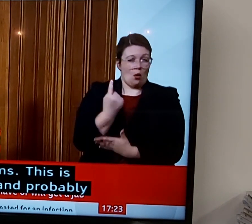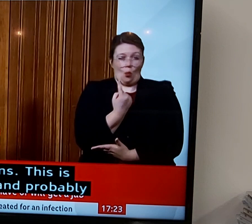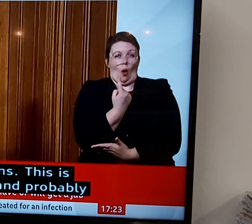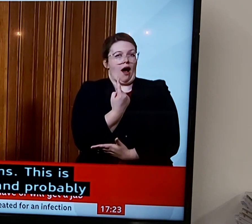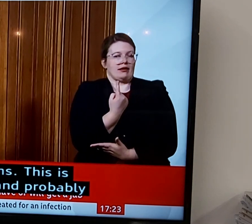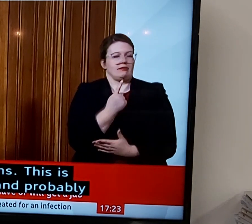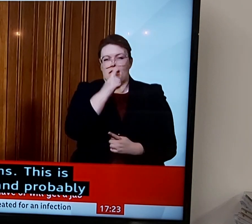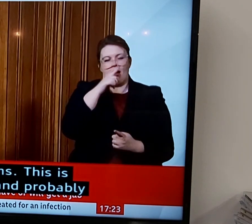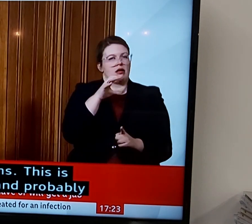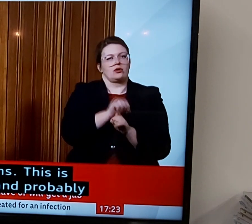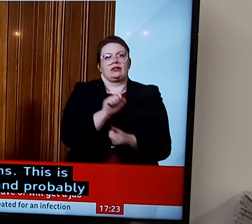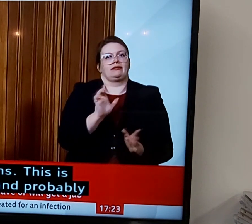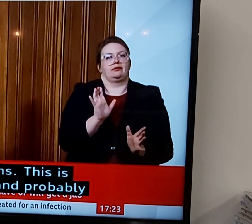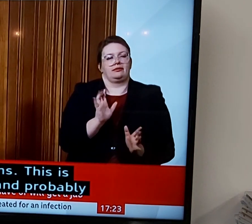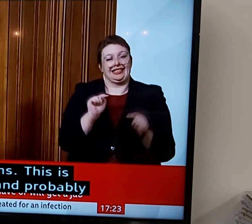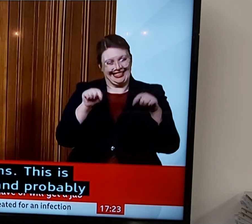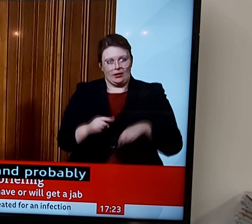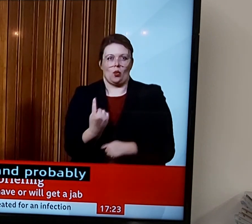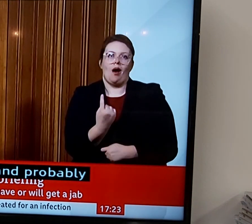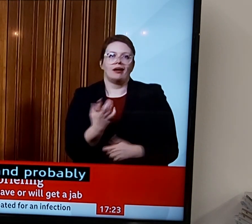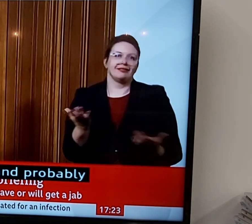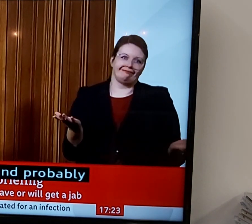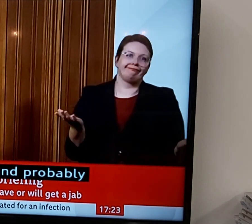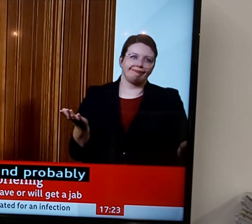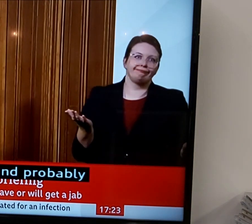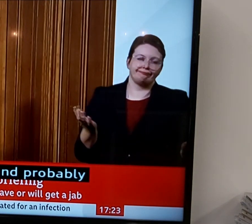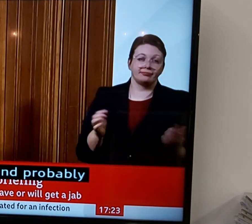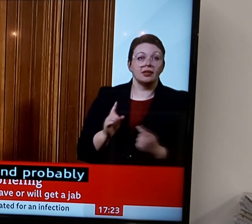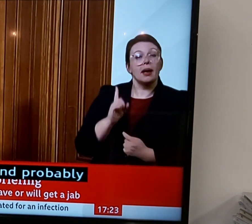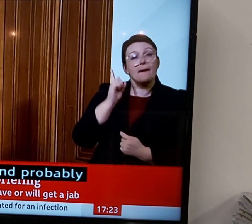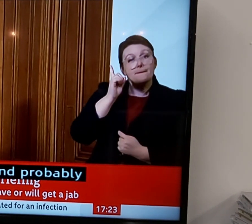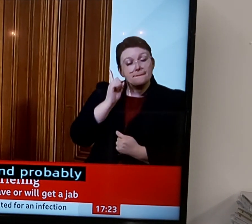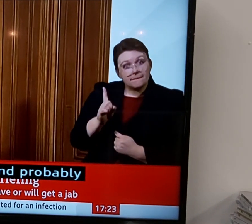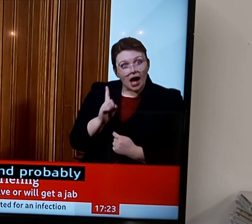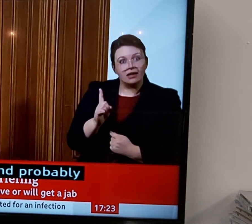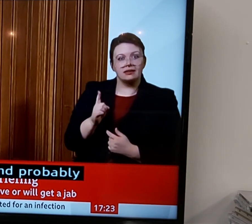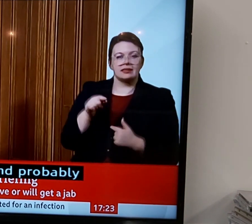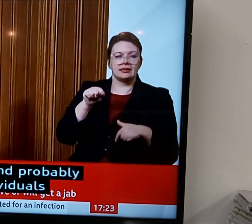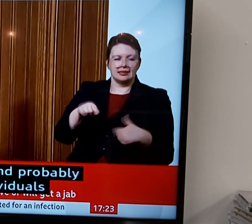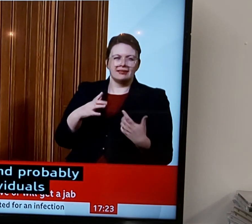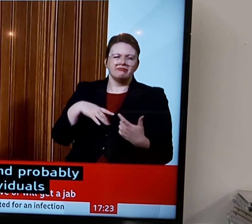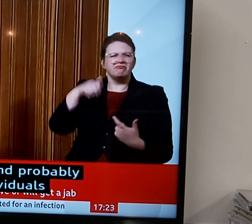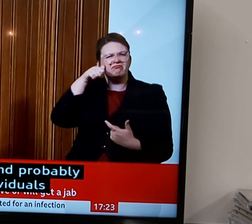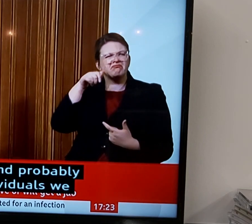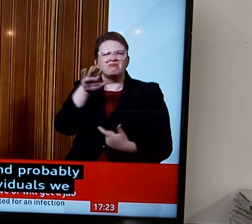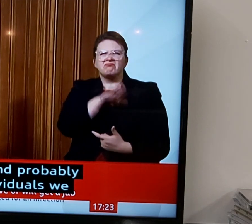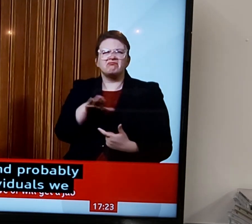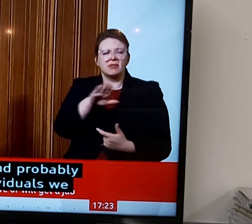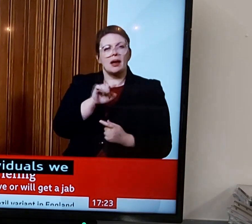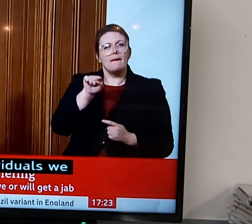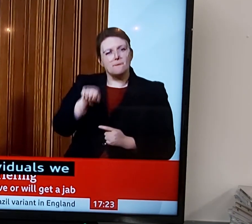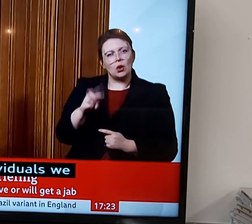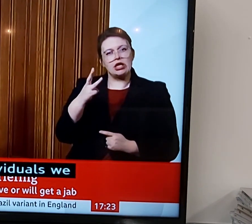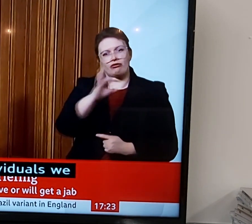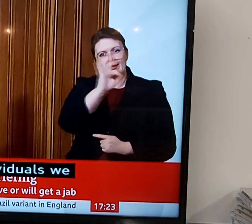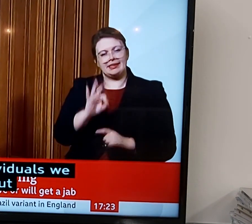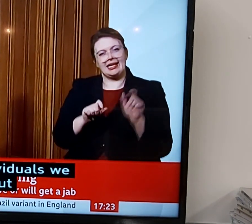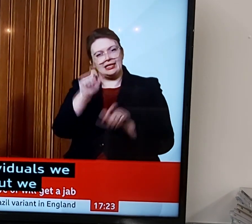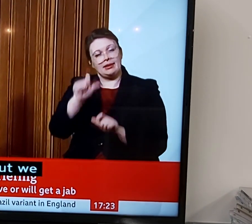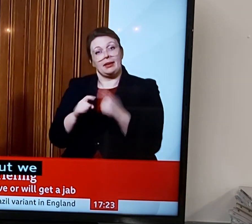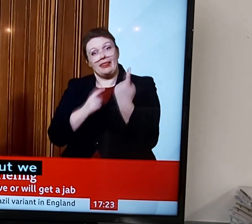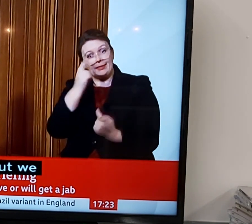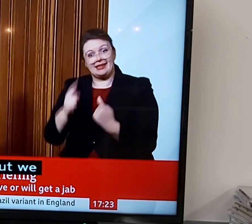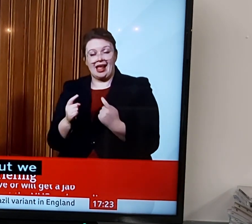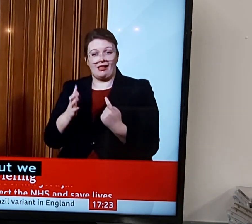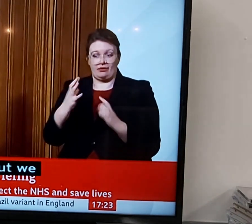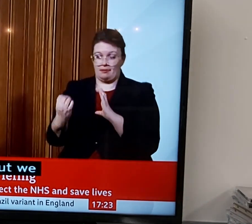we cannot trace in this way. But we know this is more frequent, about 0.3%, in those that do home tests or have